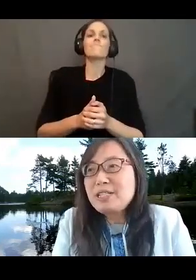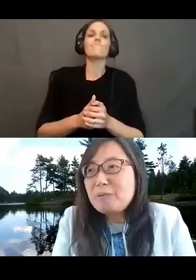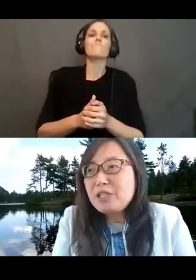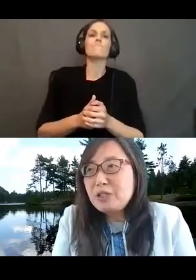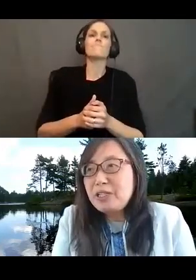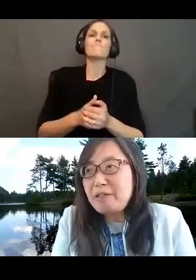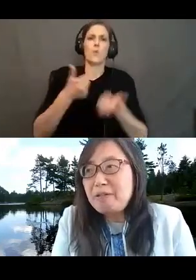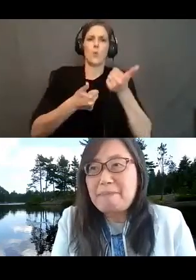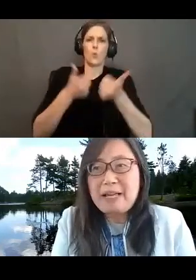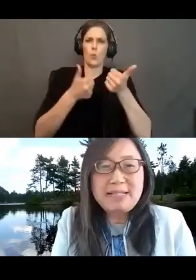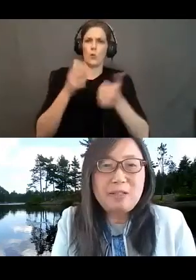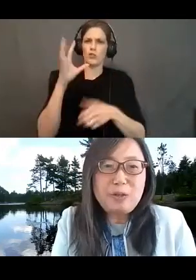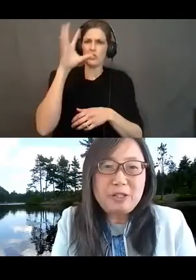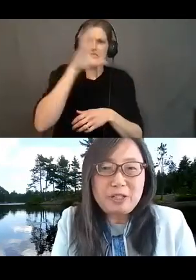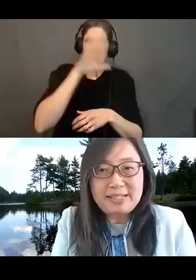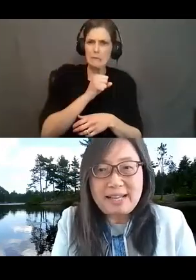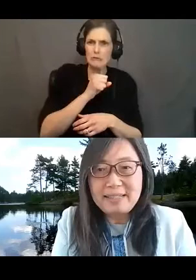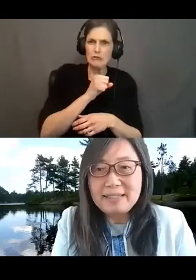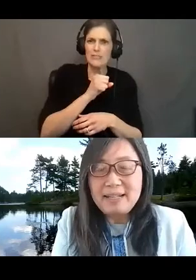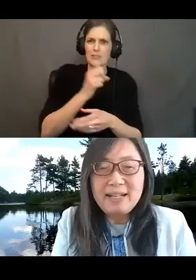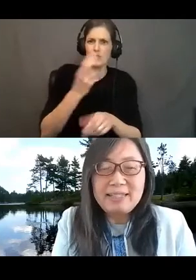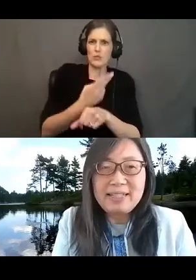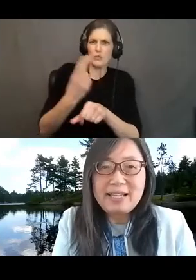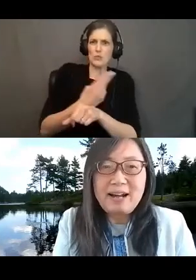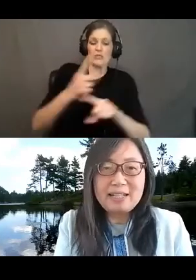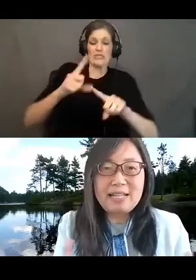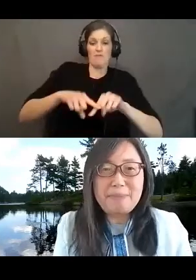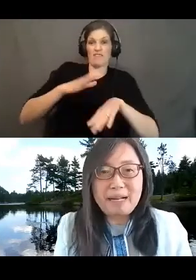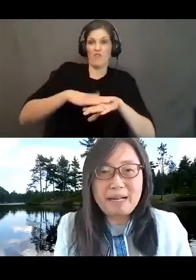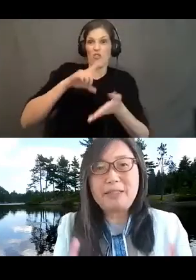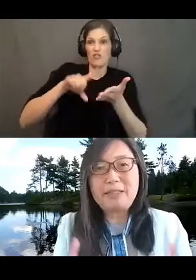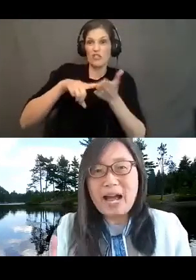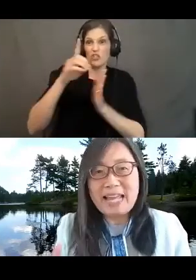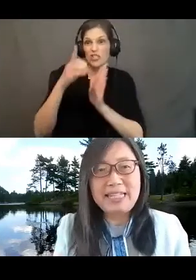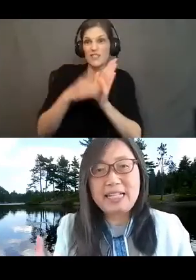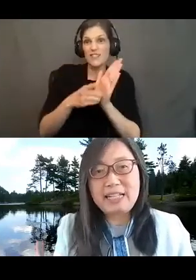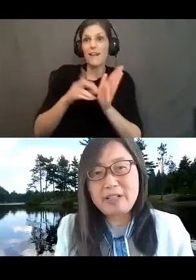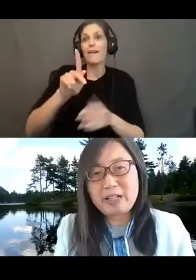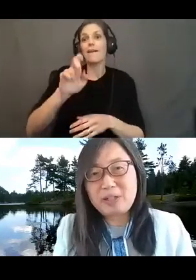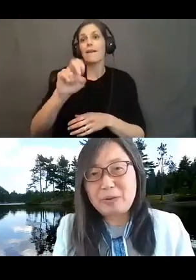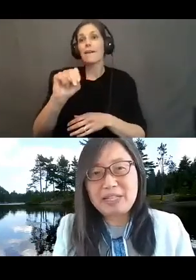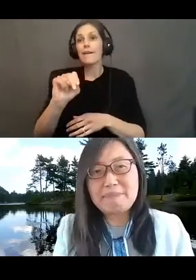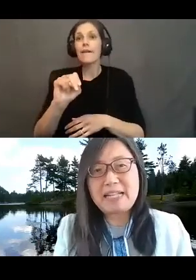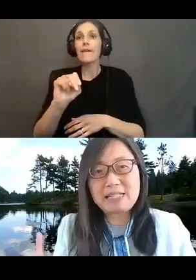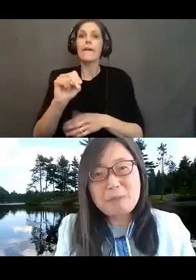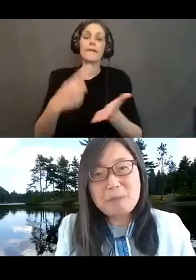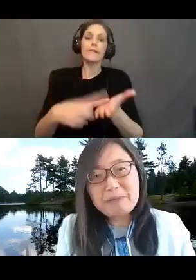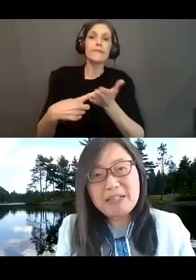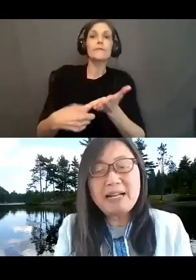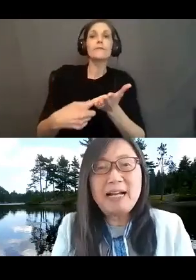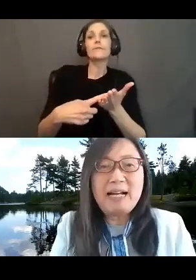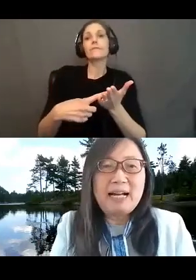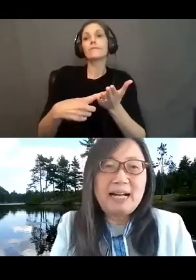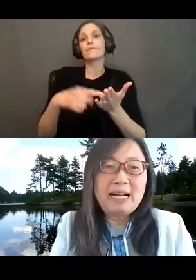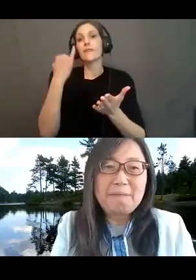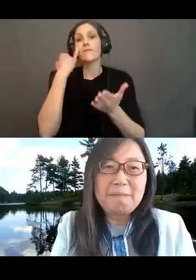which assumption to invoke depends on the research design. Ken talks about, ideally, if you can run a randomized